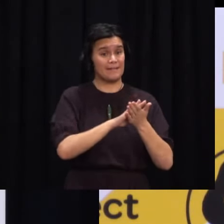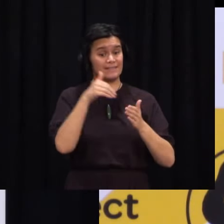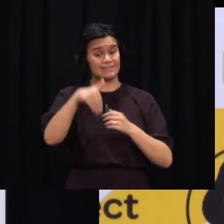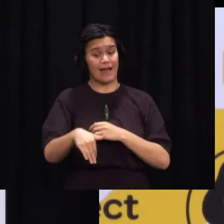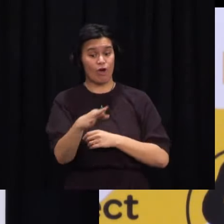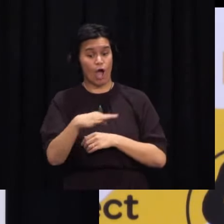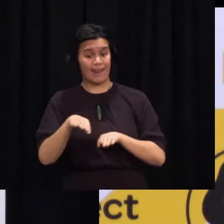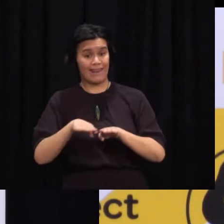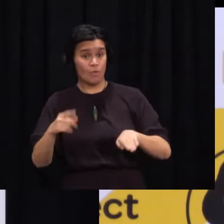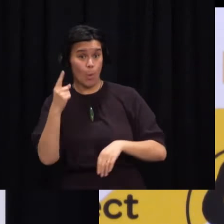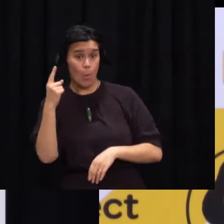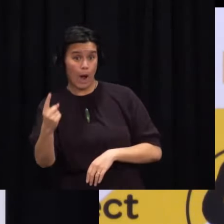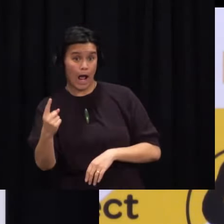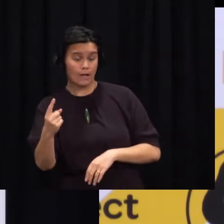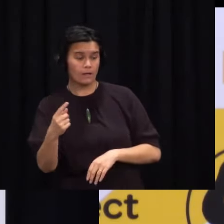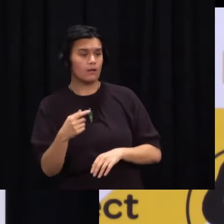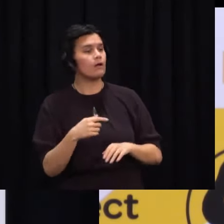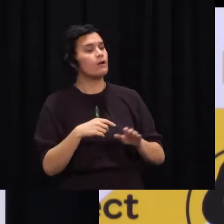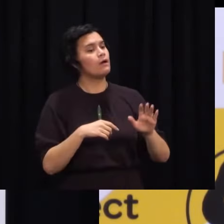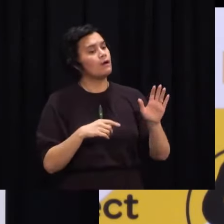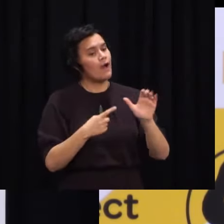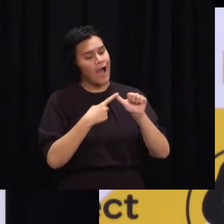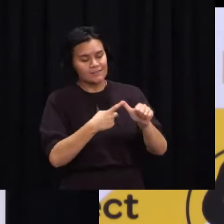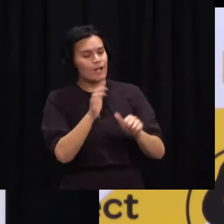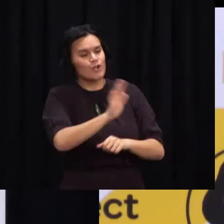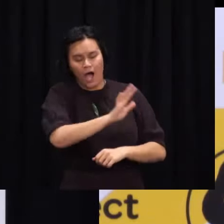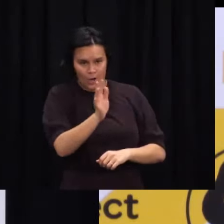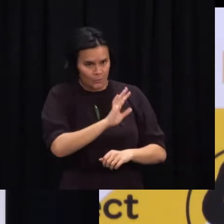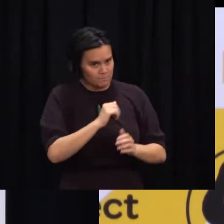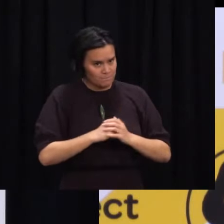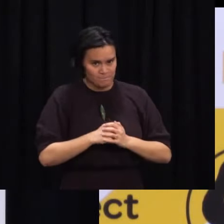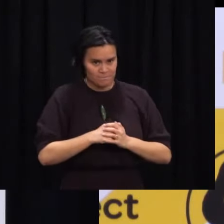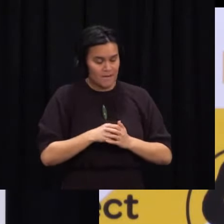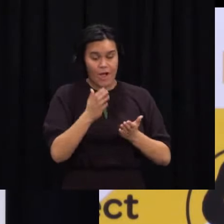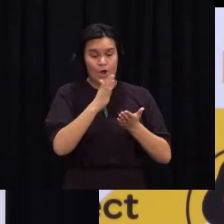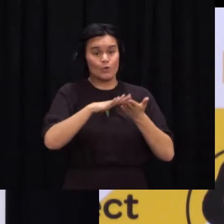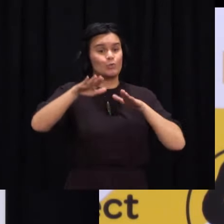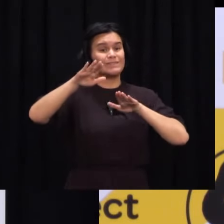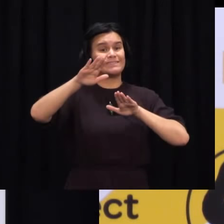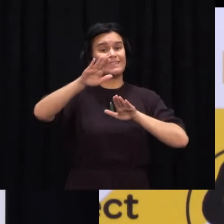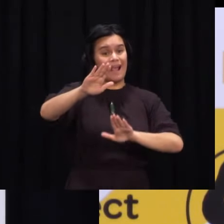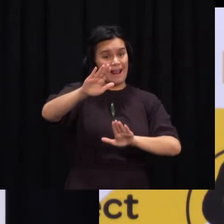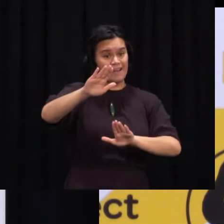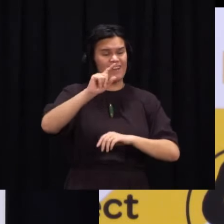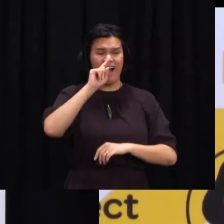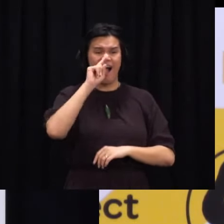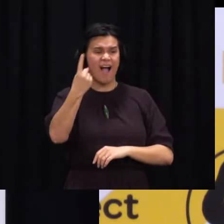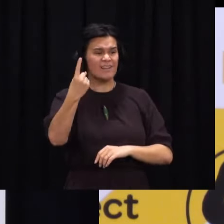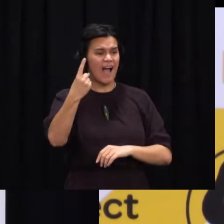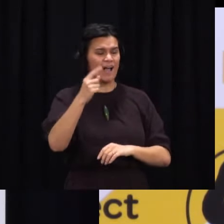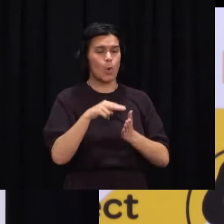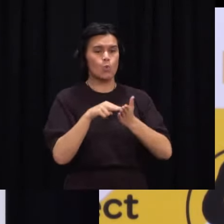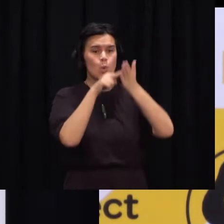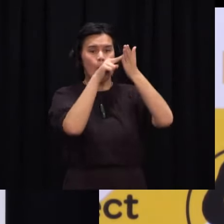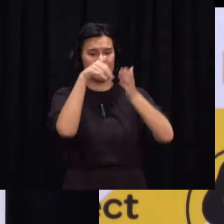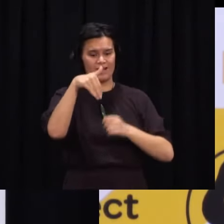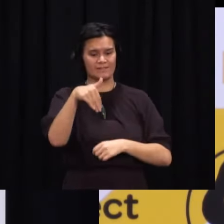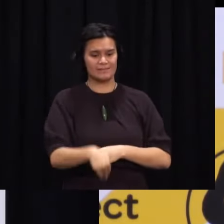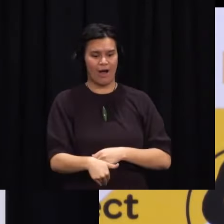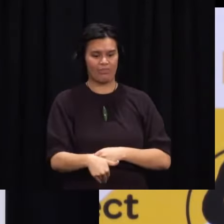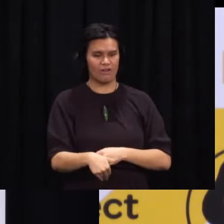just generally. We have to accept that, unfortunately, we're not a country where you can easily build a wall around one part of